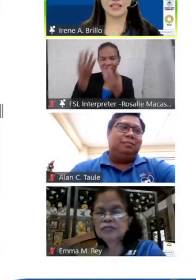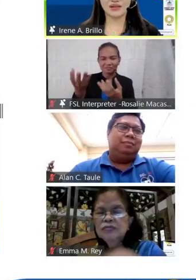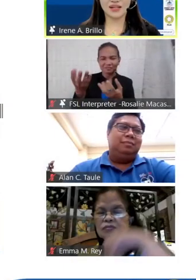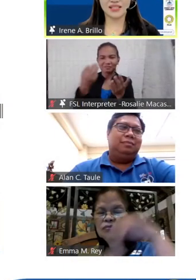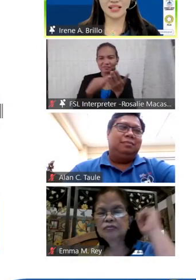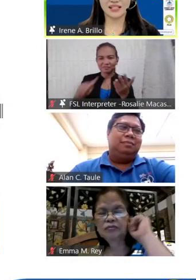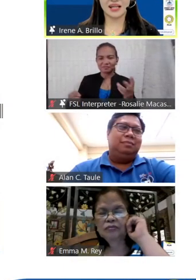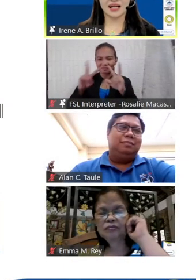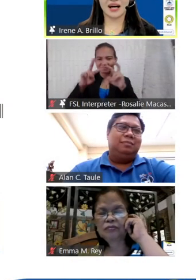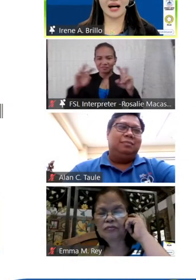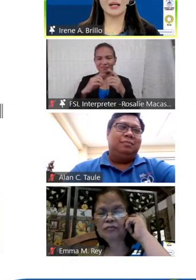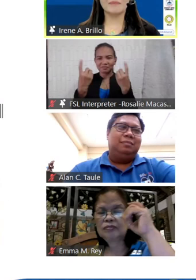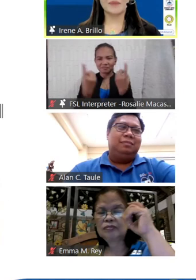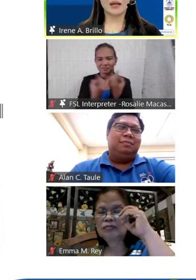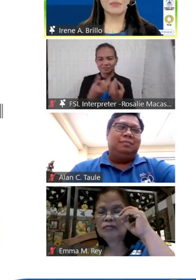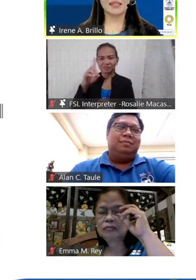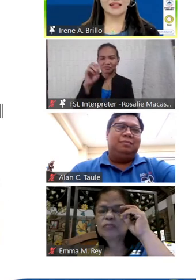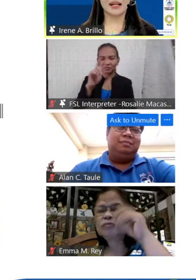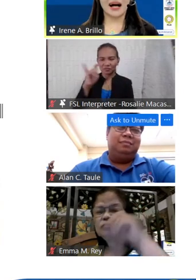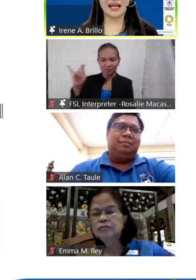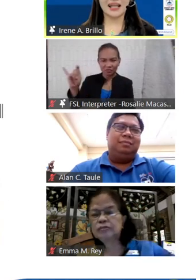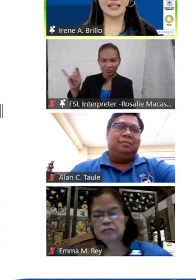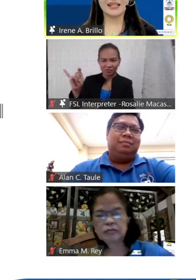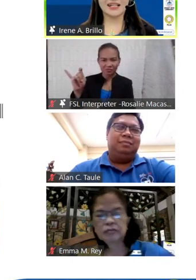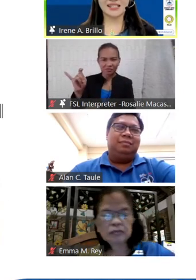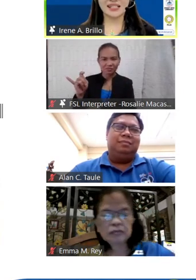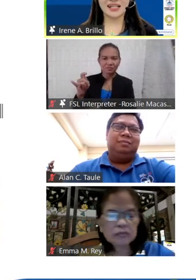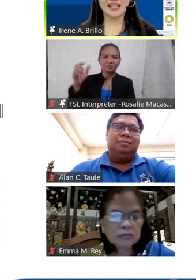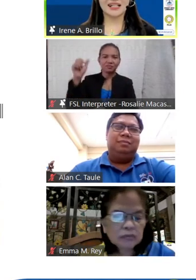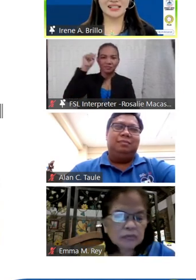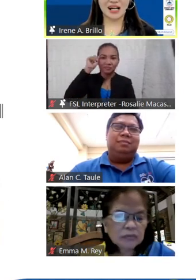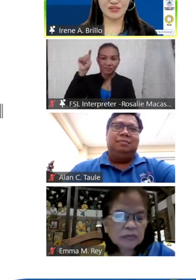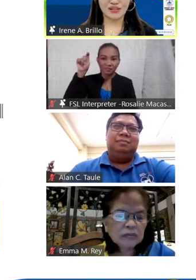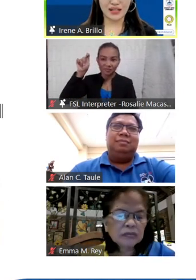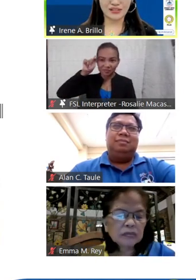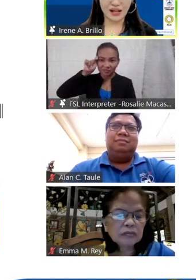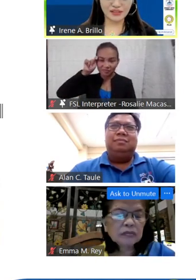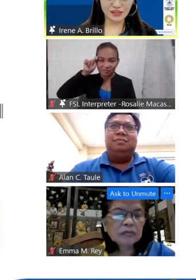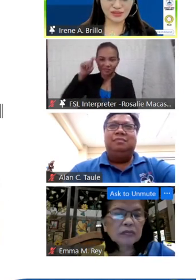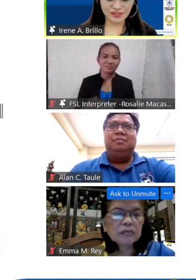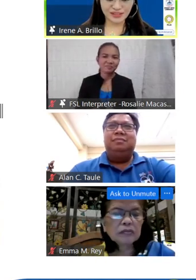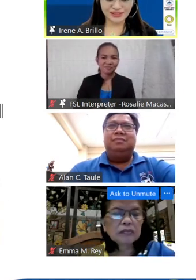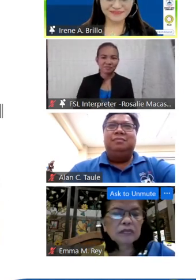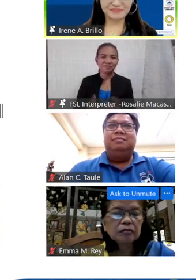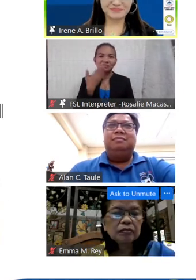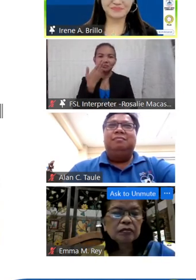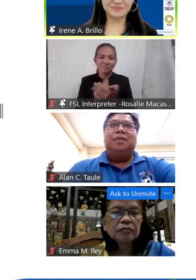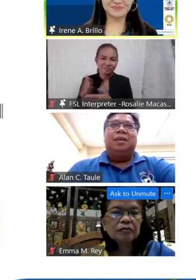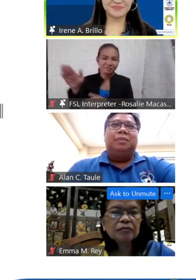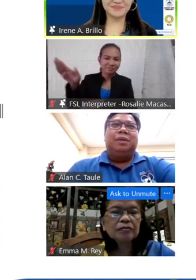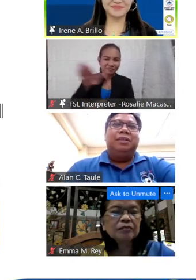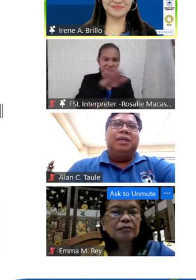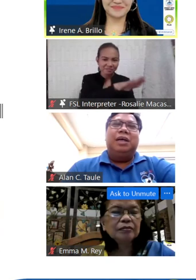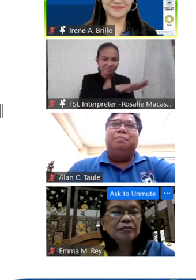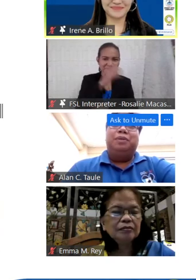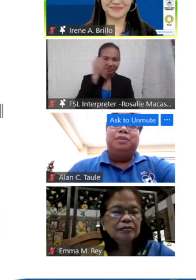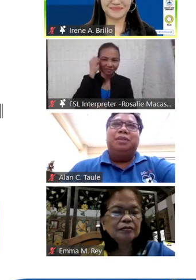of the DOST-STII, Mr. Alan C. Taule. Good afternoon, sir.